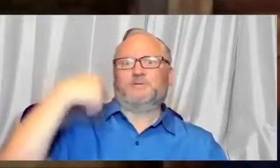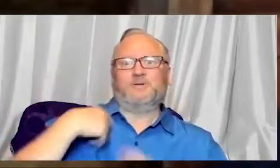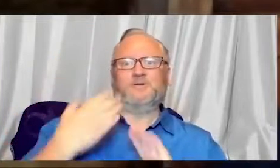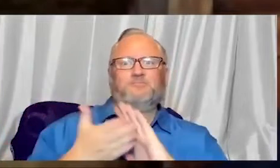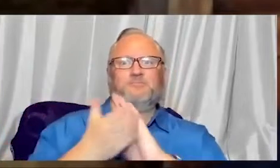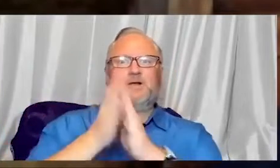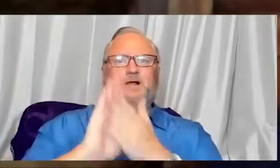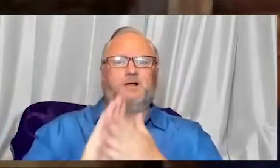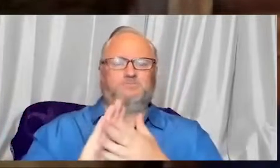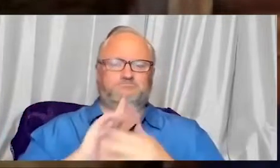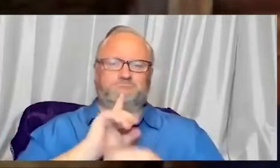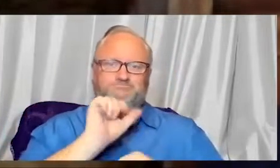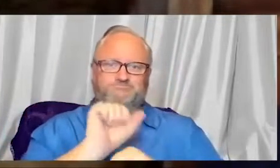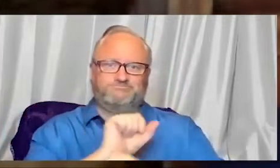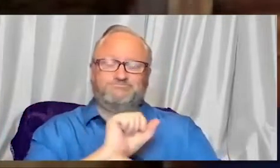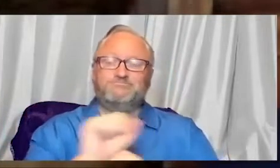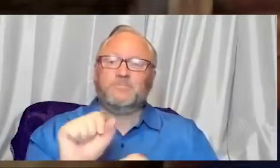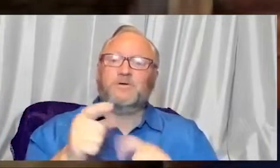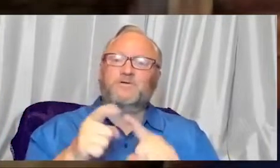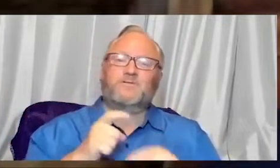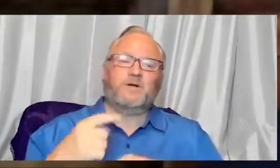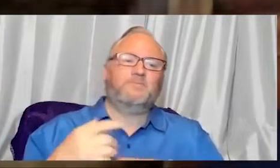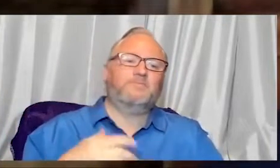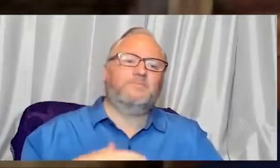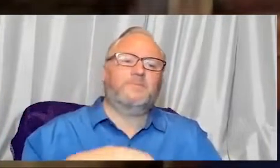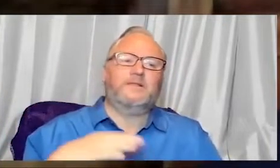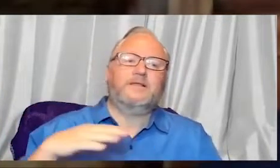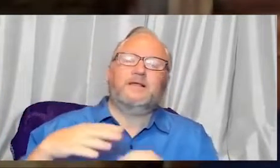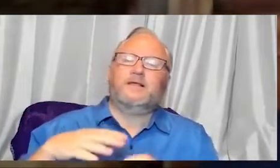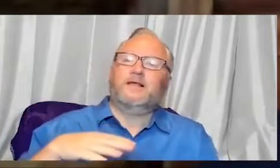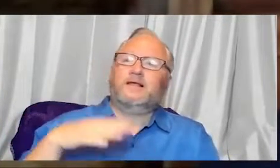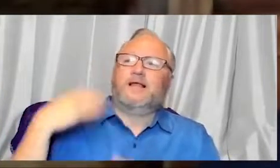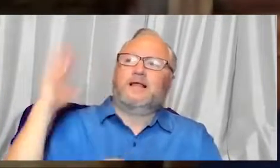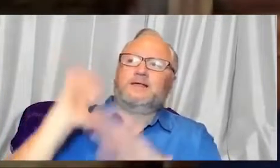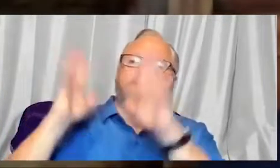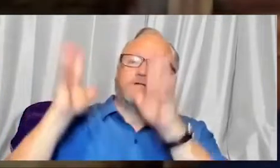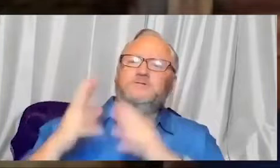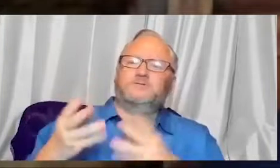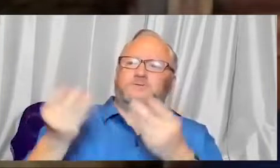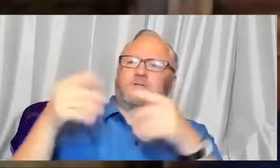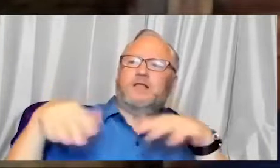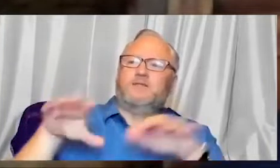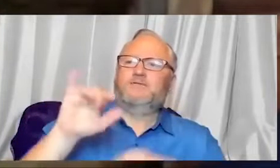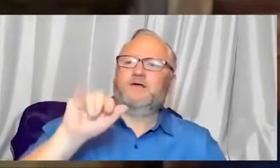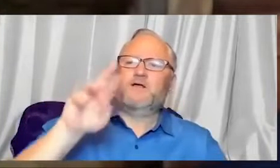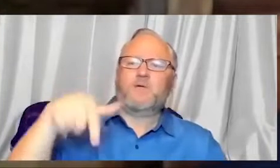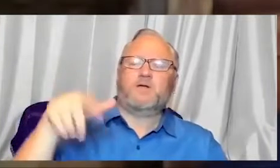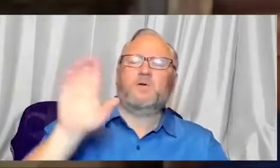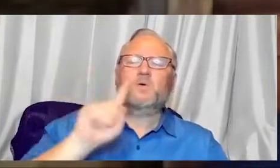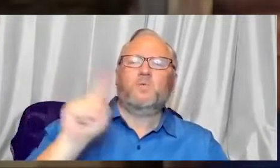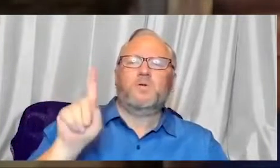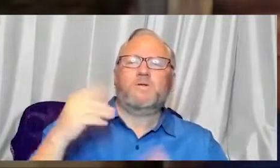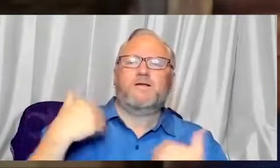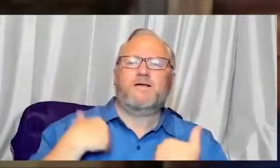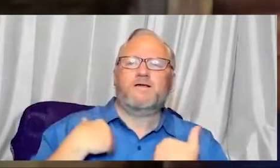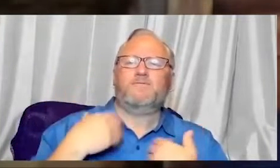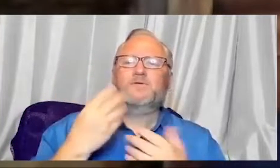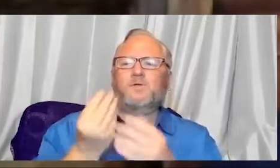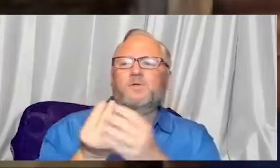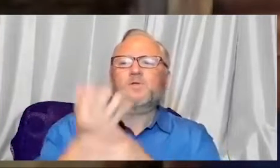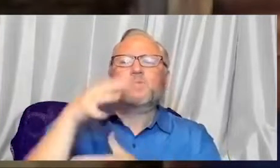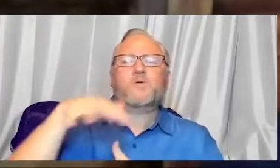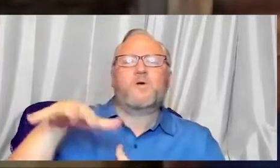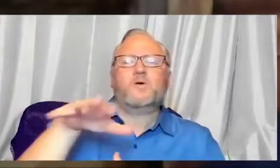the ancestral lands of Iraq, where the Garden of Eden resides,